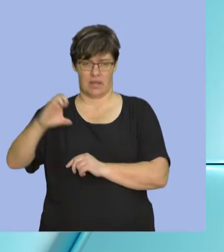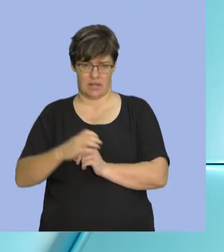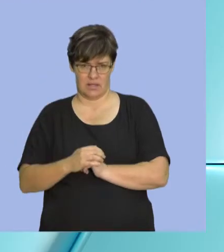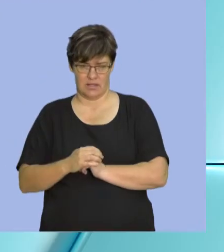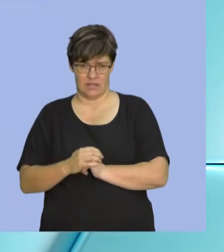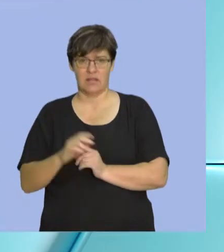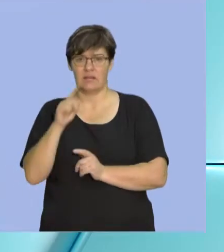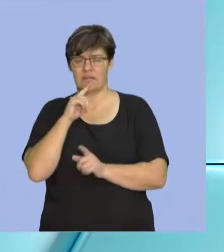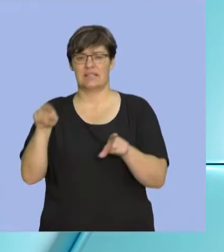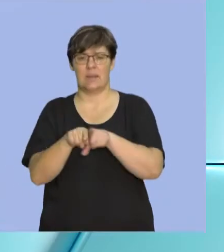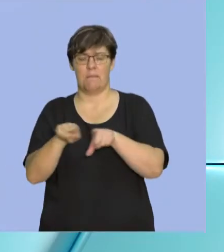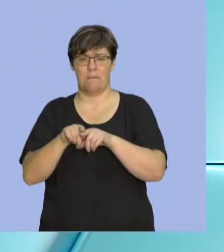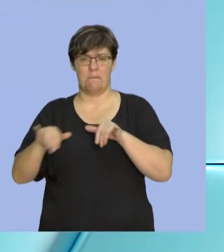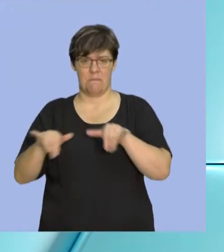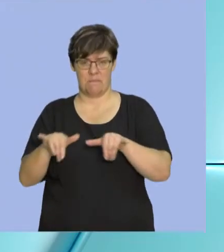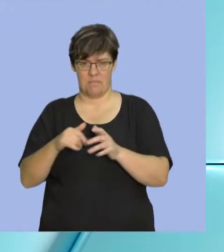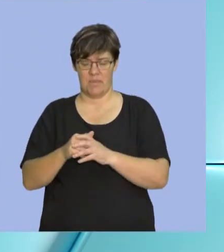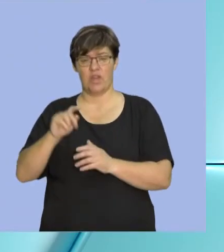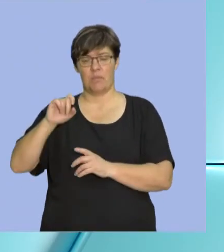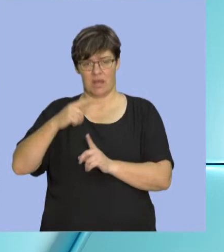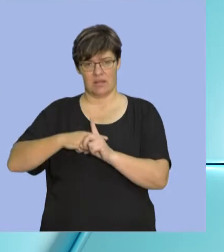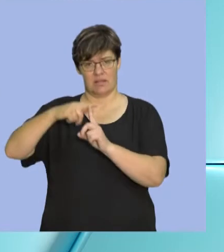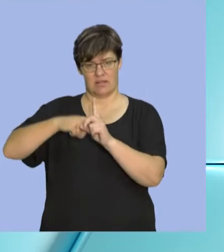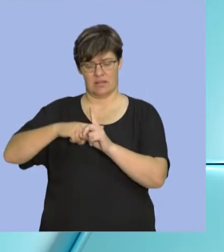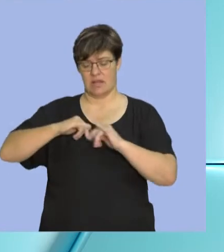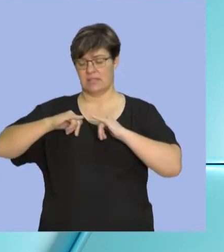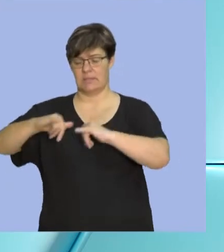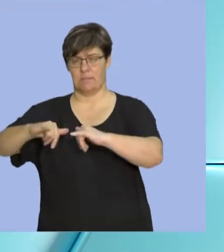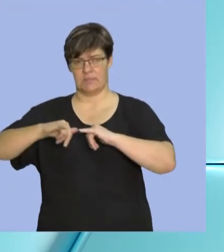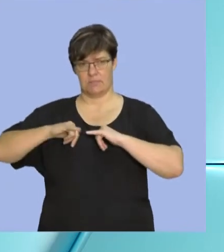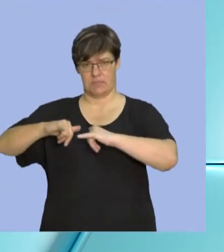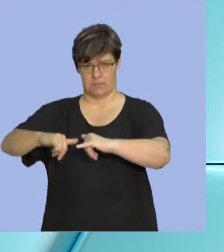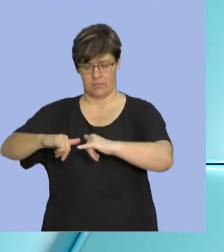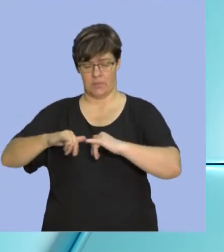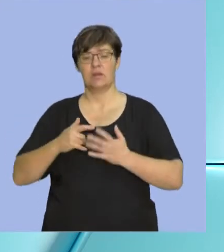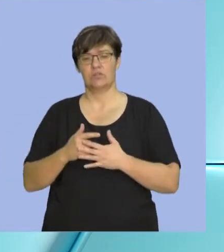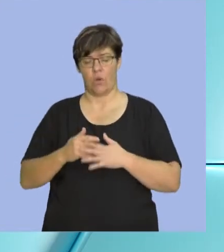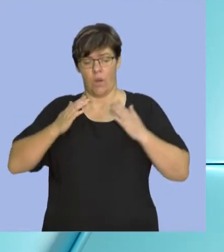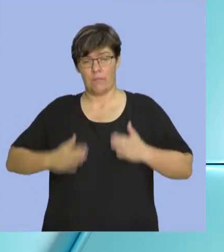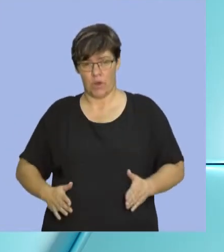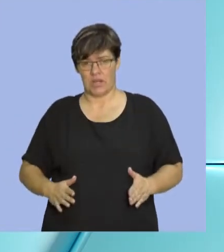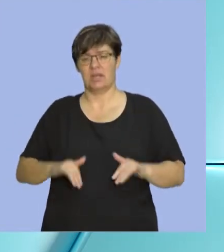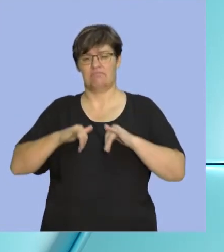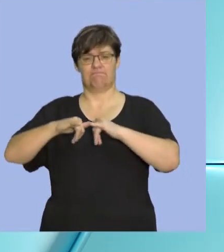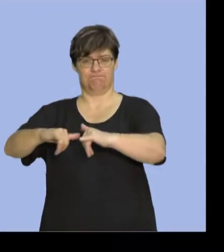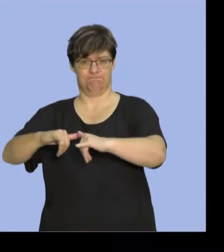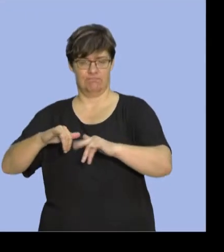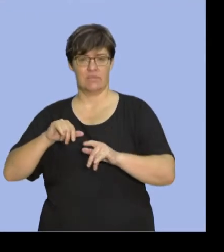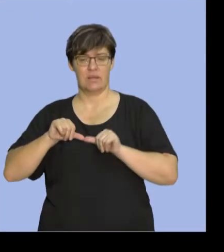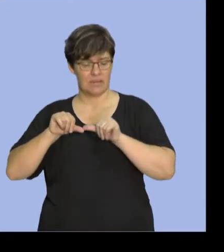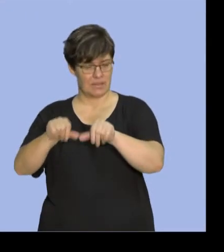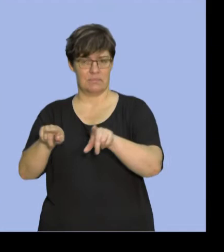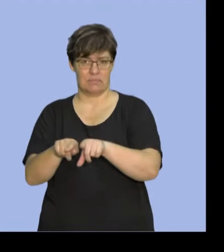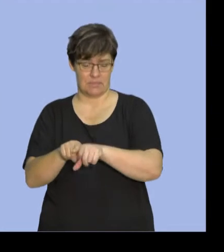is same, and thermic refers to same temperature. So the ability to keep their body temperatures the same. So